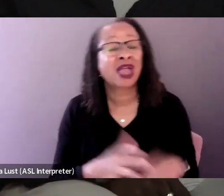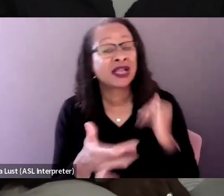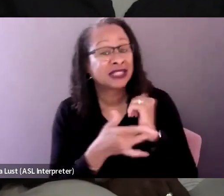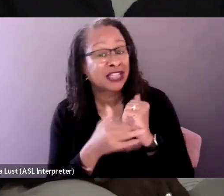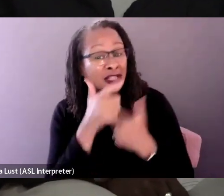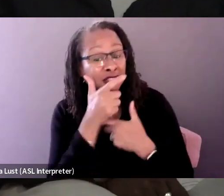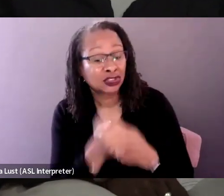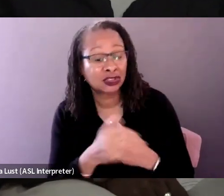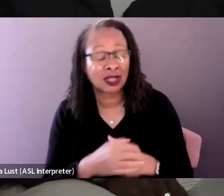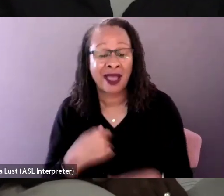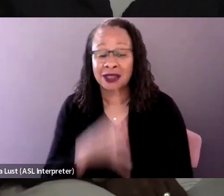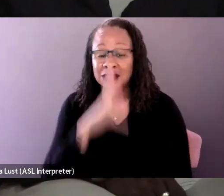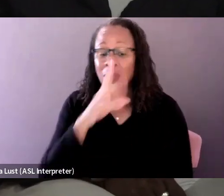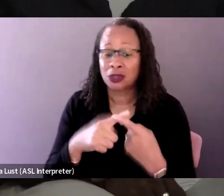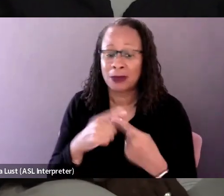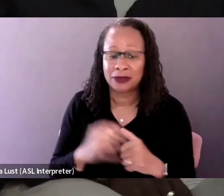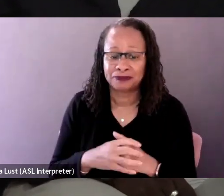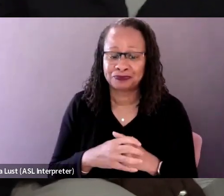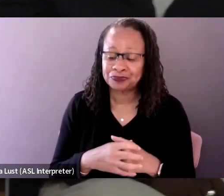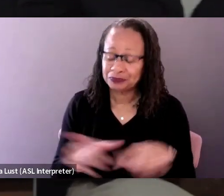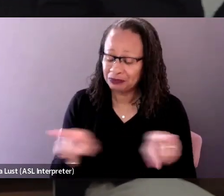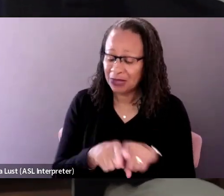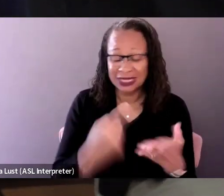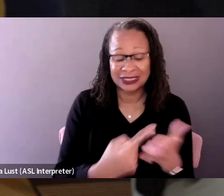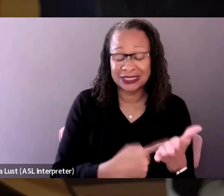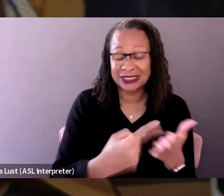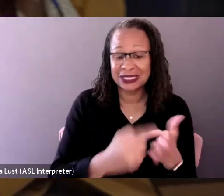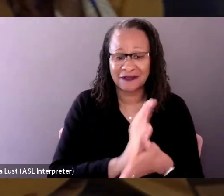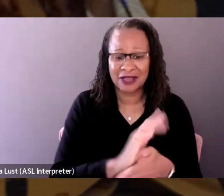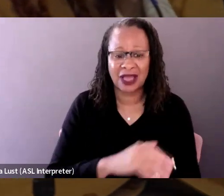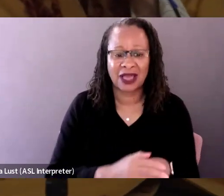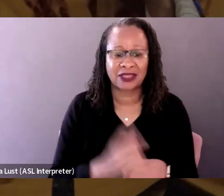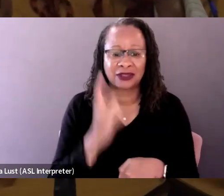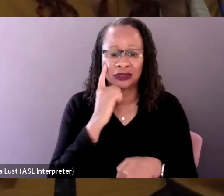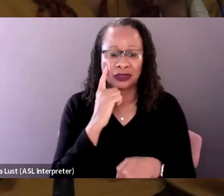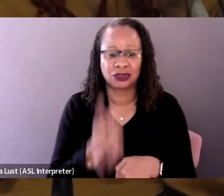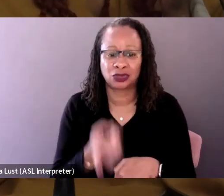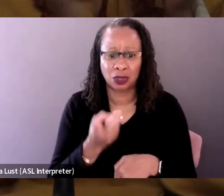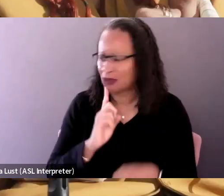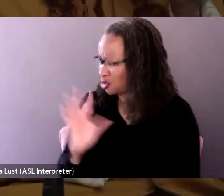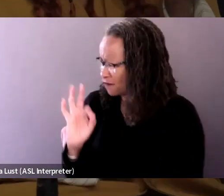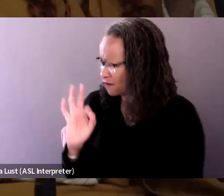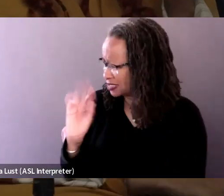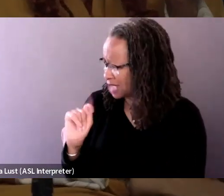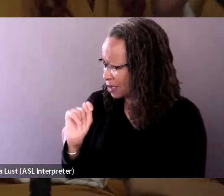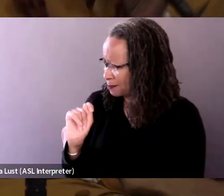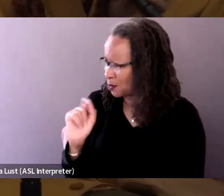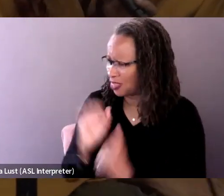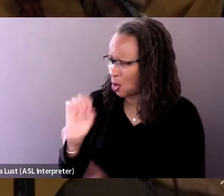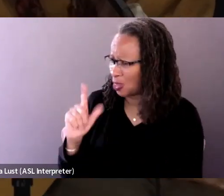about this film, right, there's two themes here. Are you FaceTiming Olivia? Sickening. Okay, yeah, we're FaceTiming Olivia.